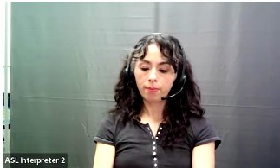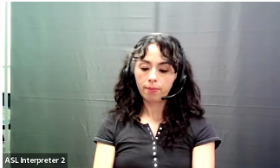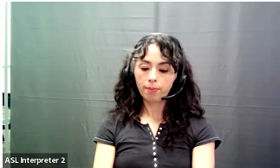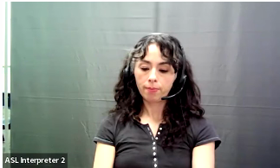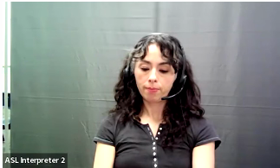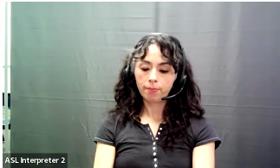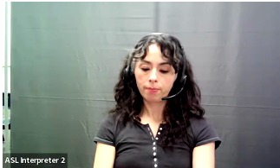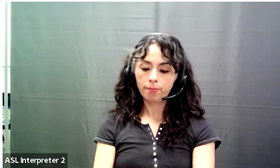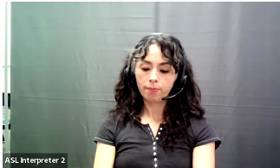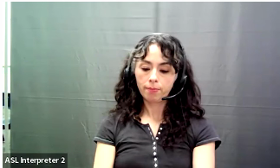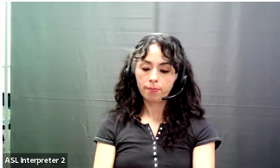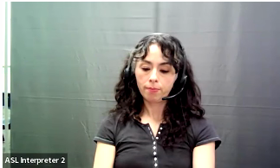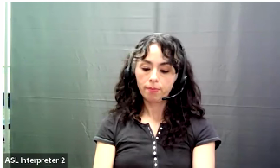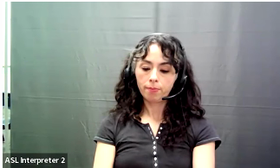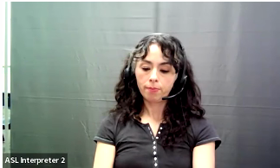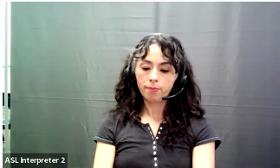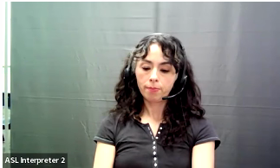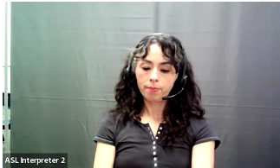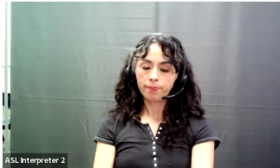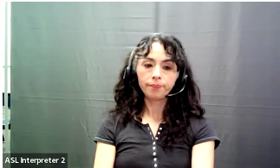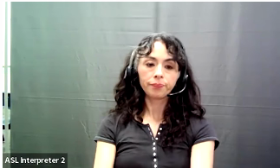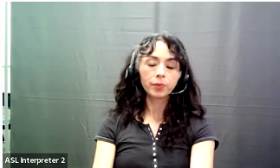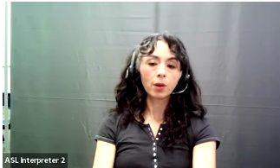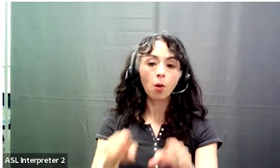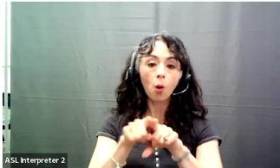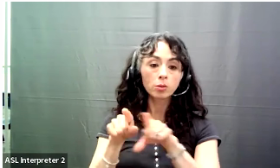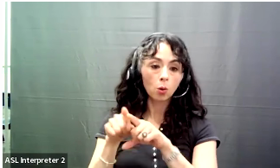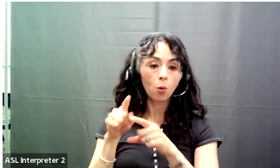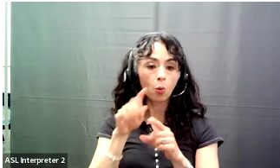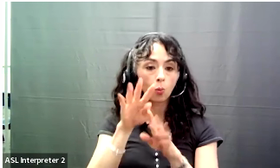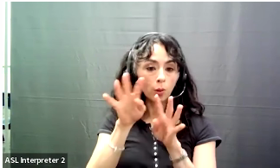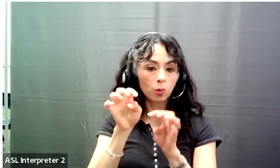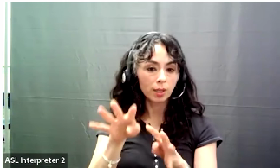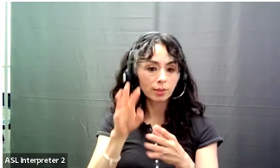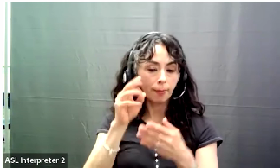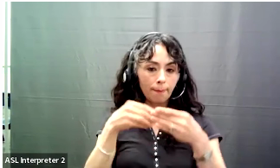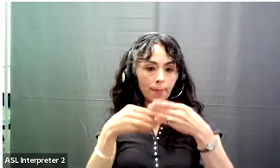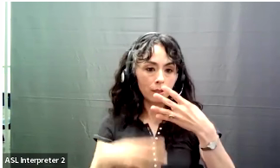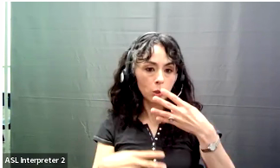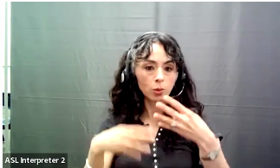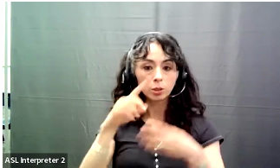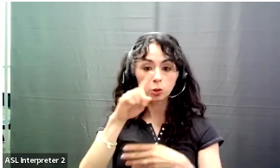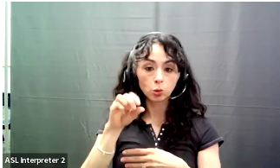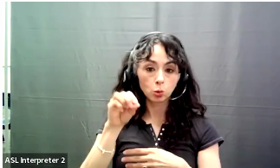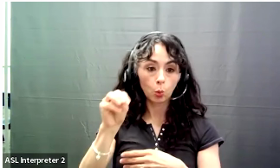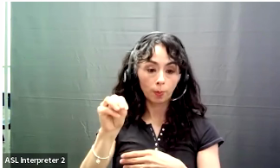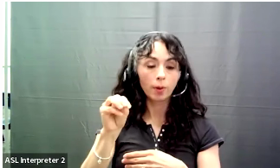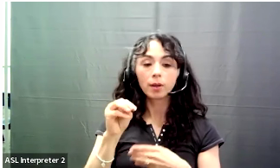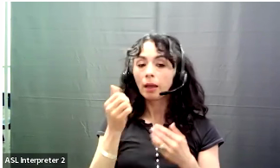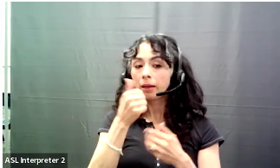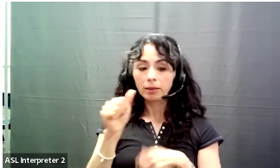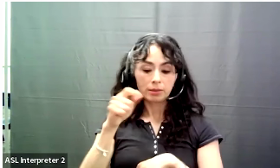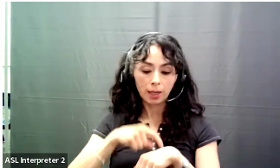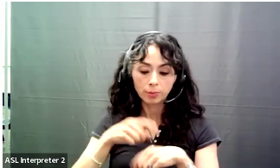have habilitated the question and answer menu for Zoom. At any